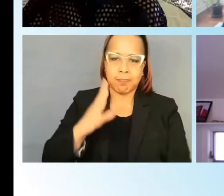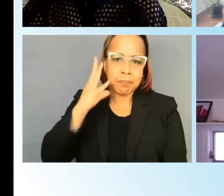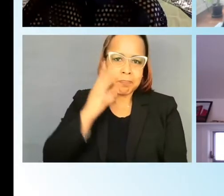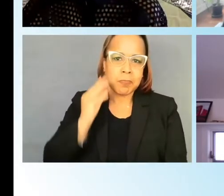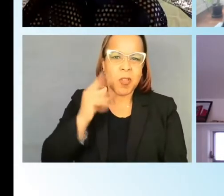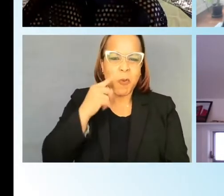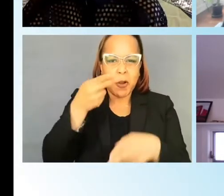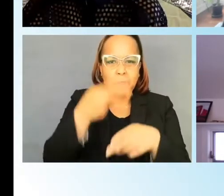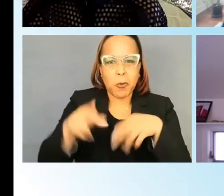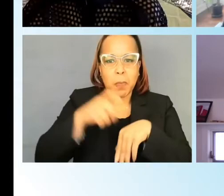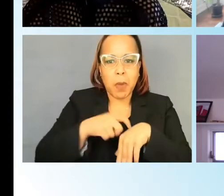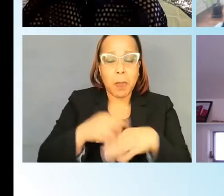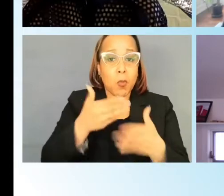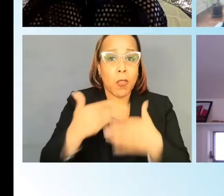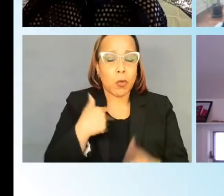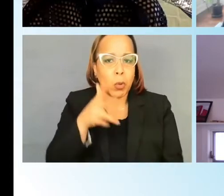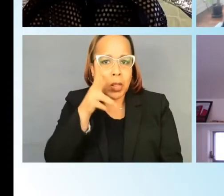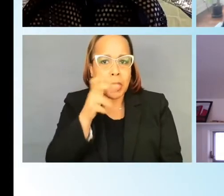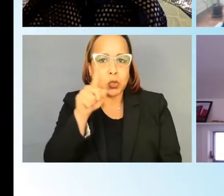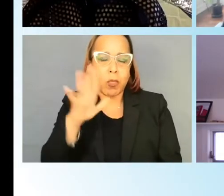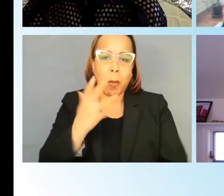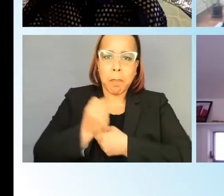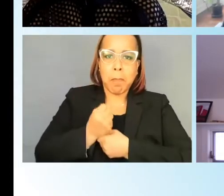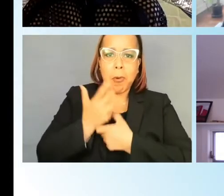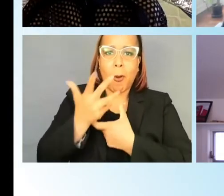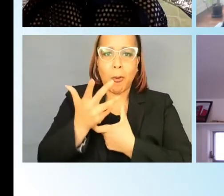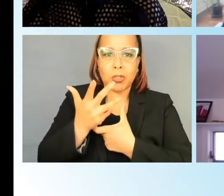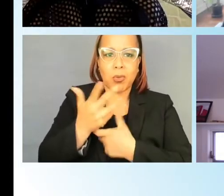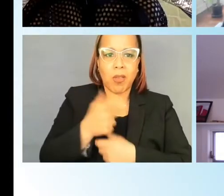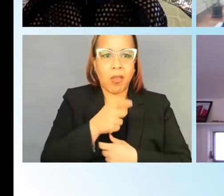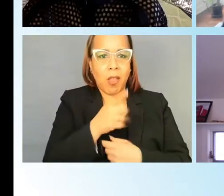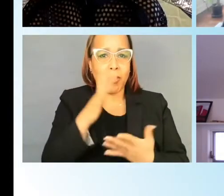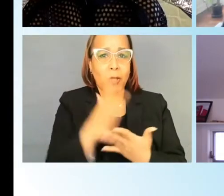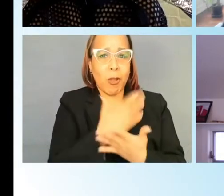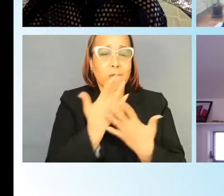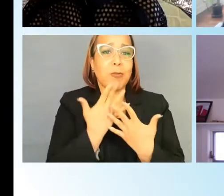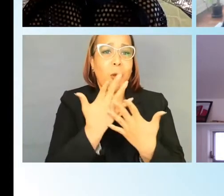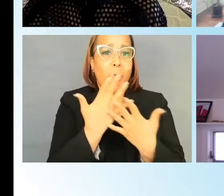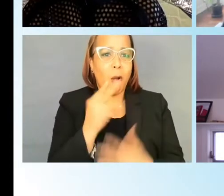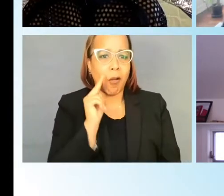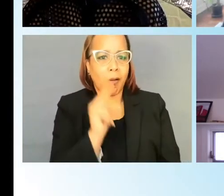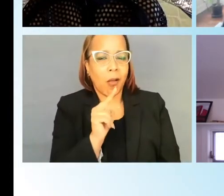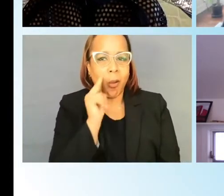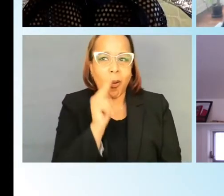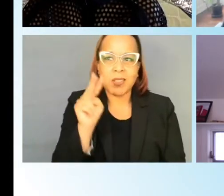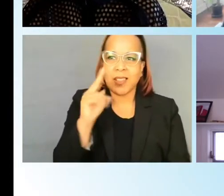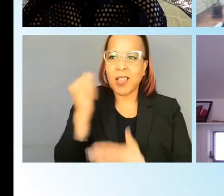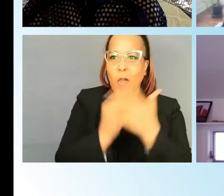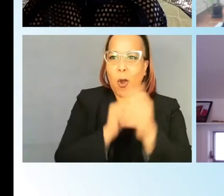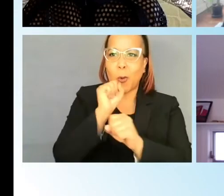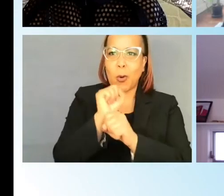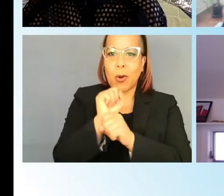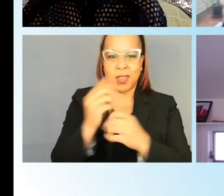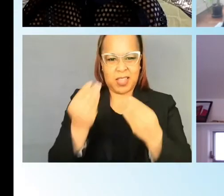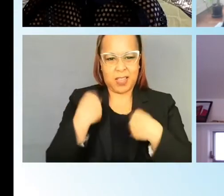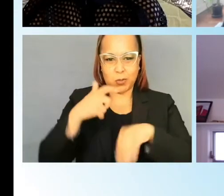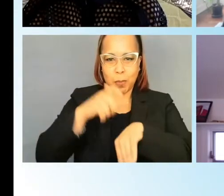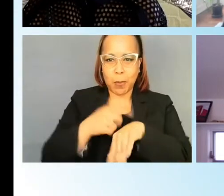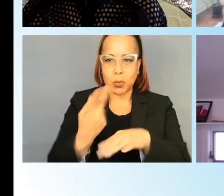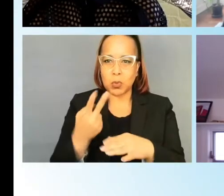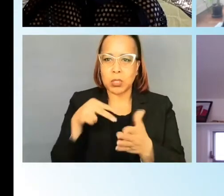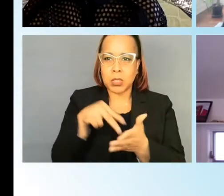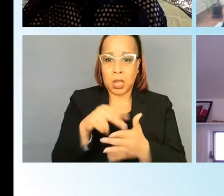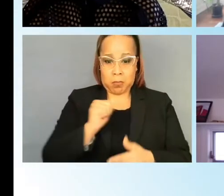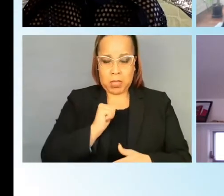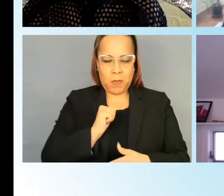whether you are listening to their poetry, hearing their song, or seeing their artwork. It gives you a moment to really stand outside of